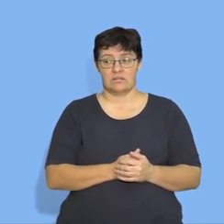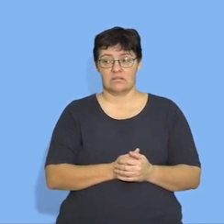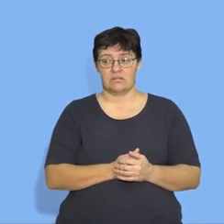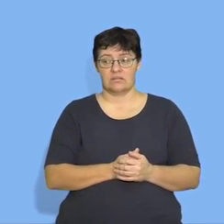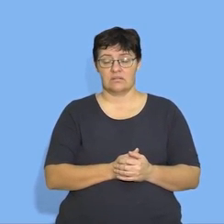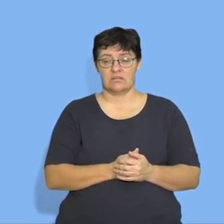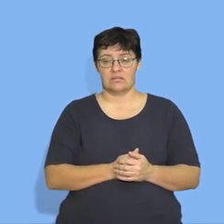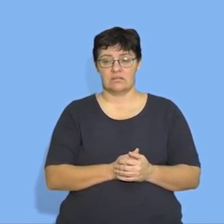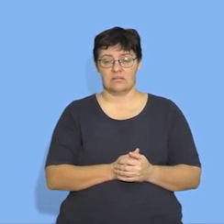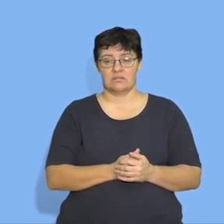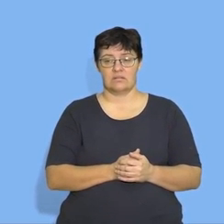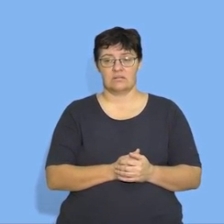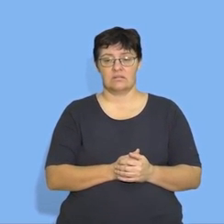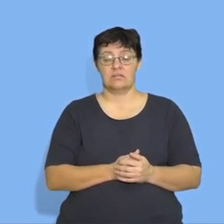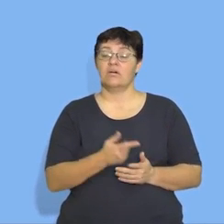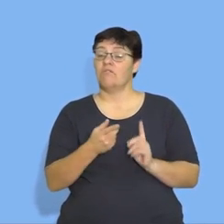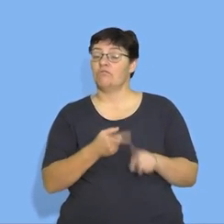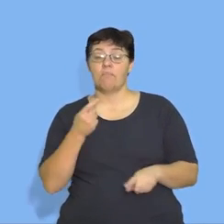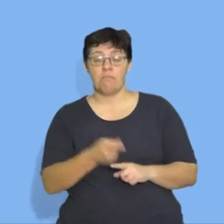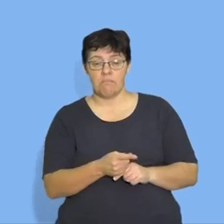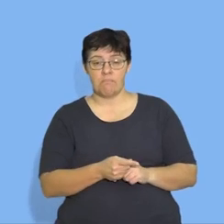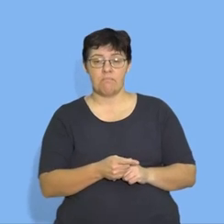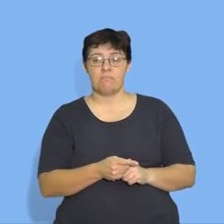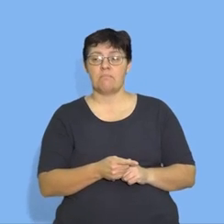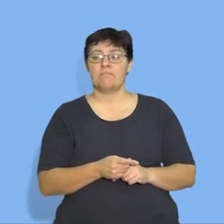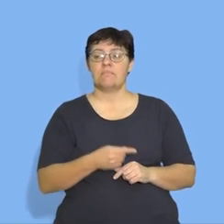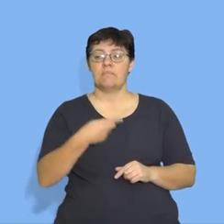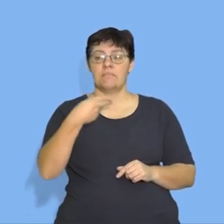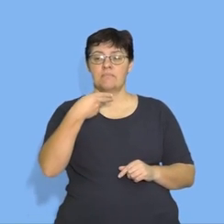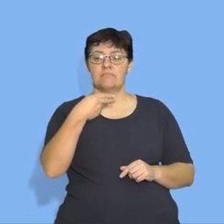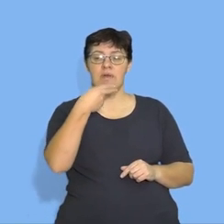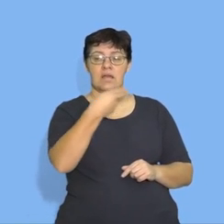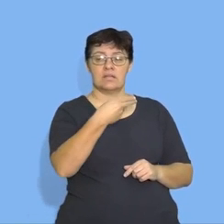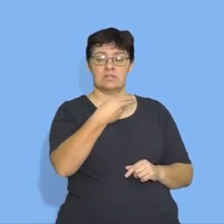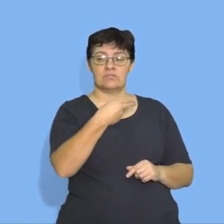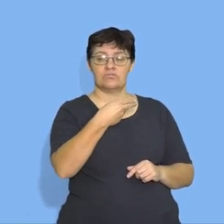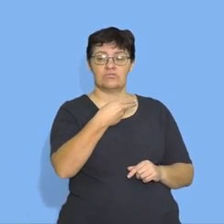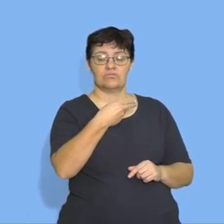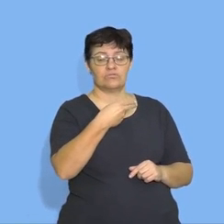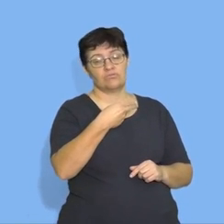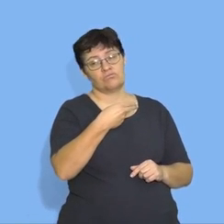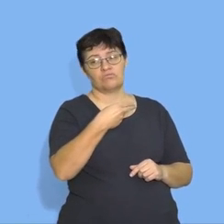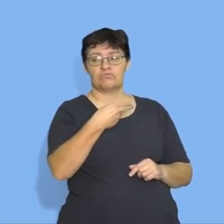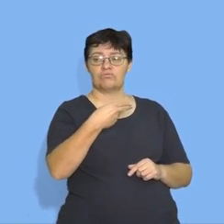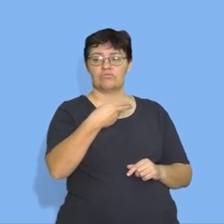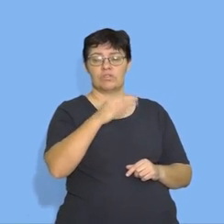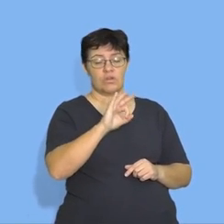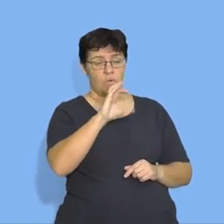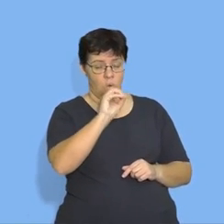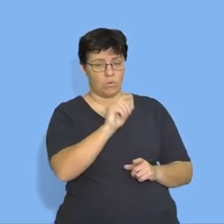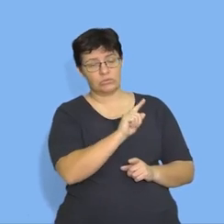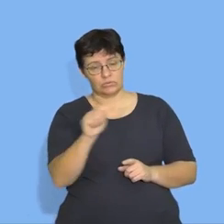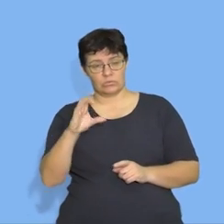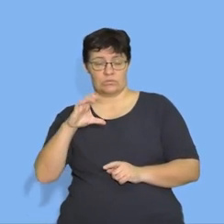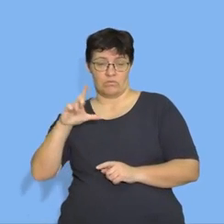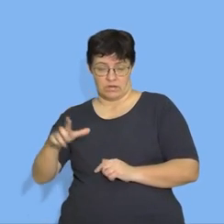electrons, the proton is from the hydronium ion to the chloride ion. So in the reverse reaction, the hydronium ion